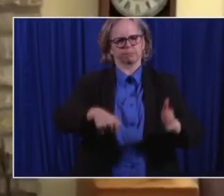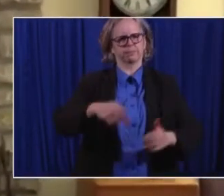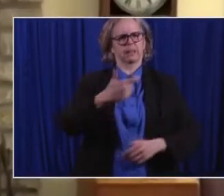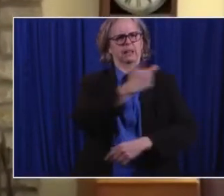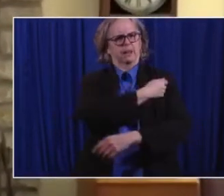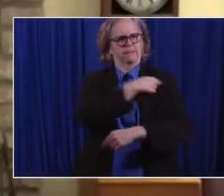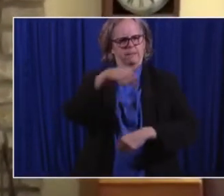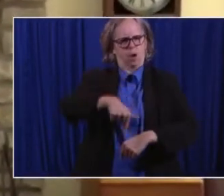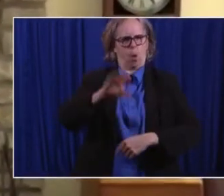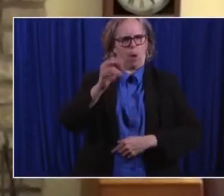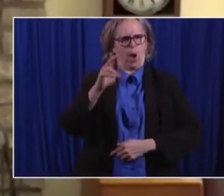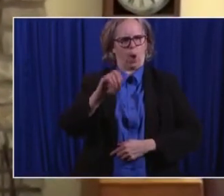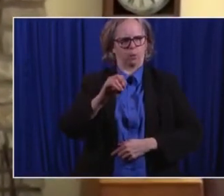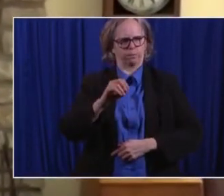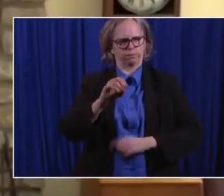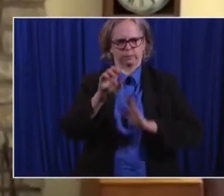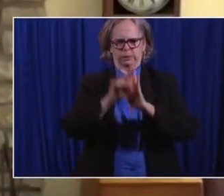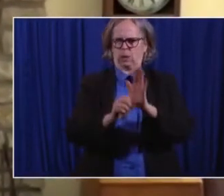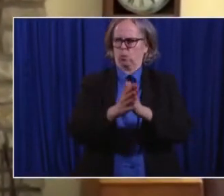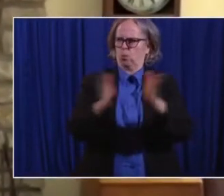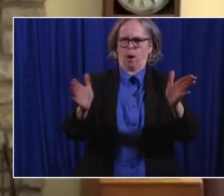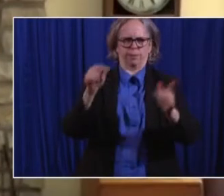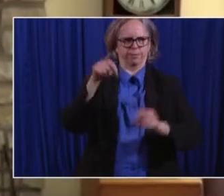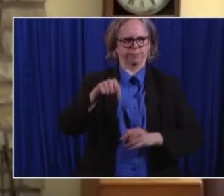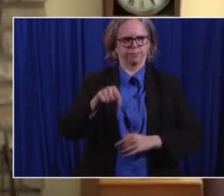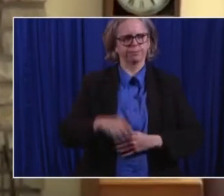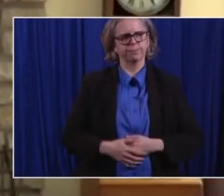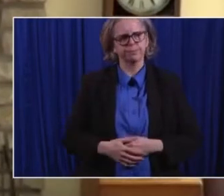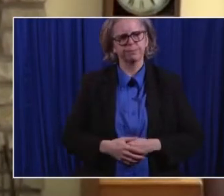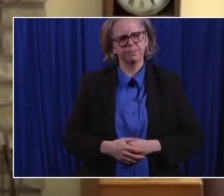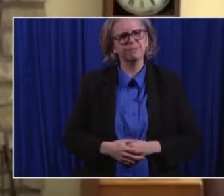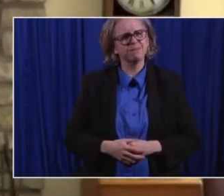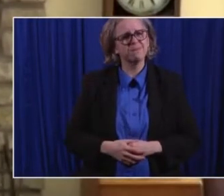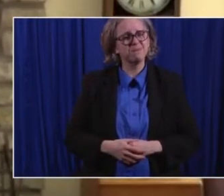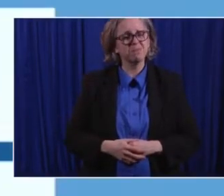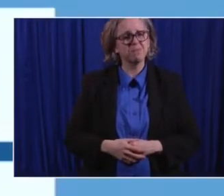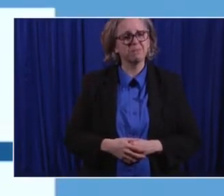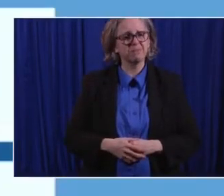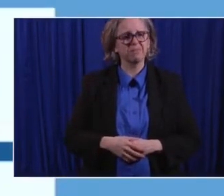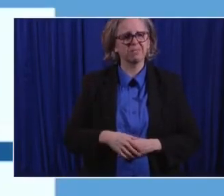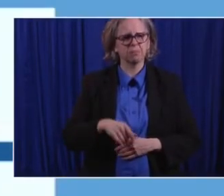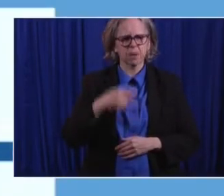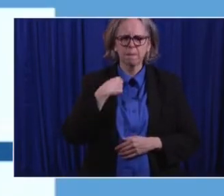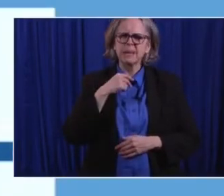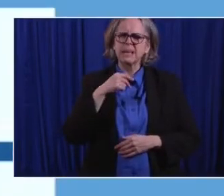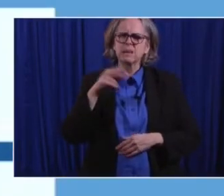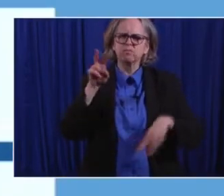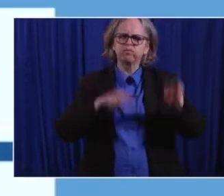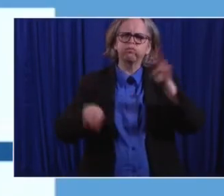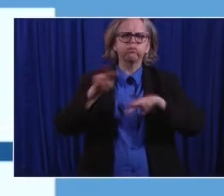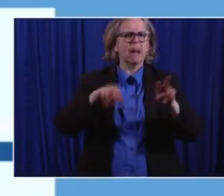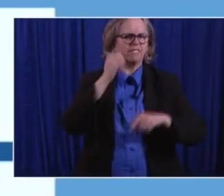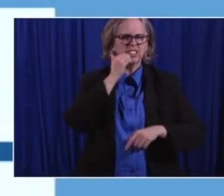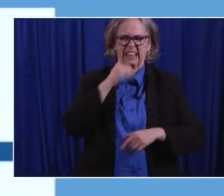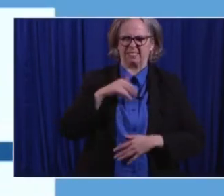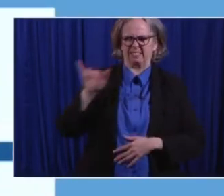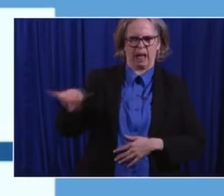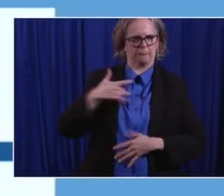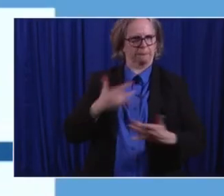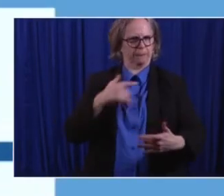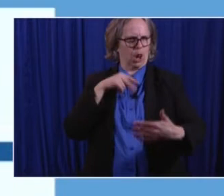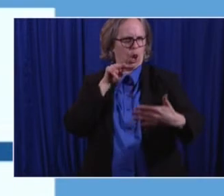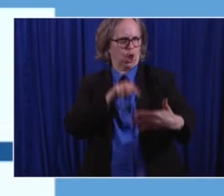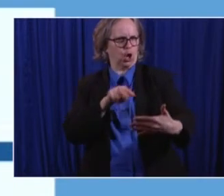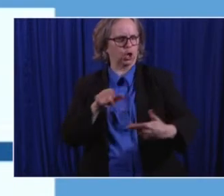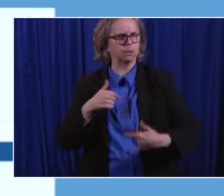vaccination chart, and if you can look on there. And this is something that I look at every day. And to me, it's aspirational and should